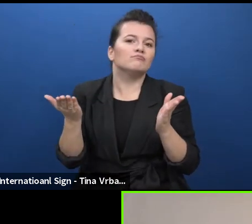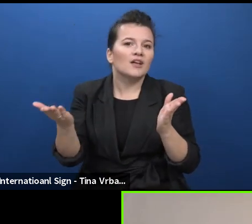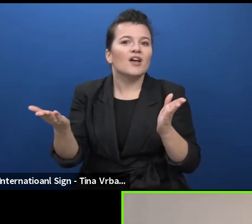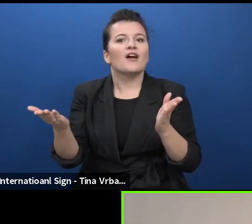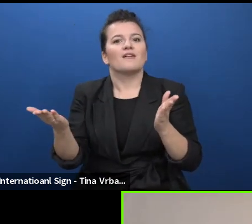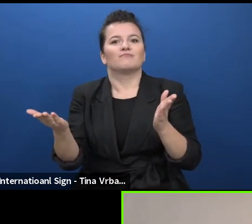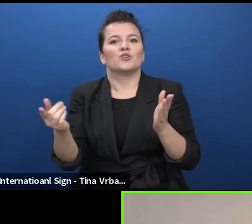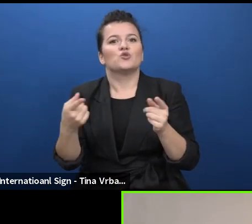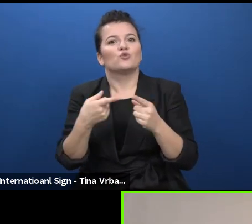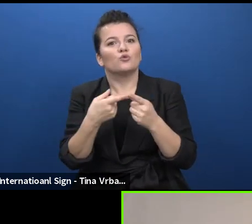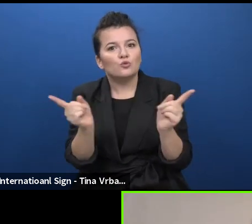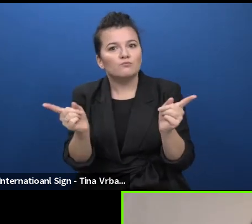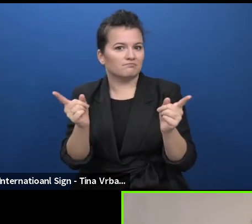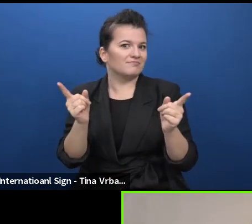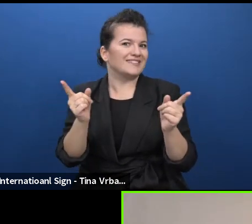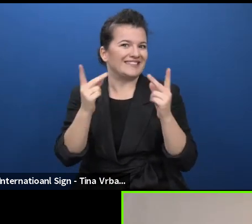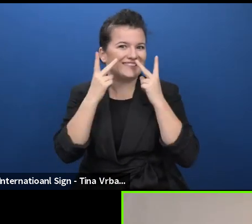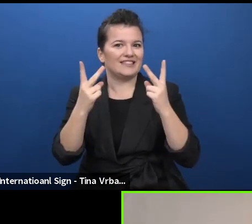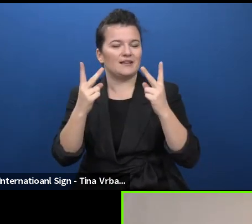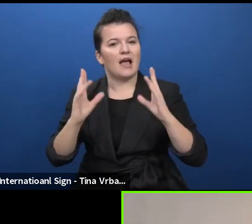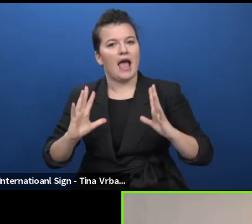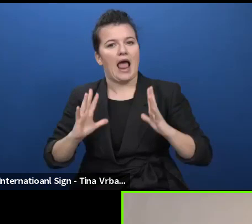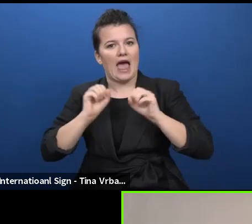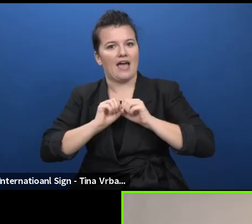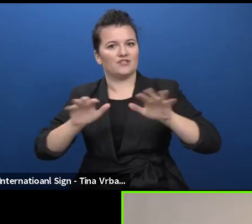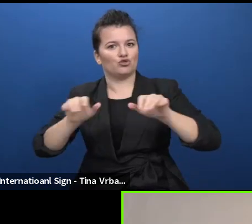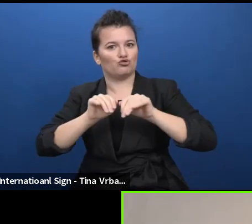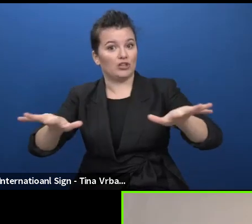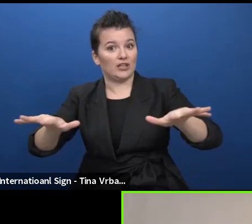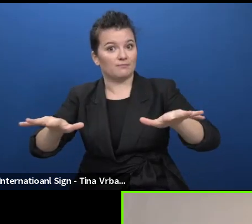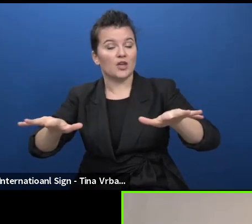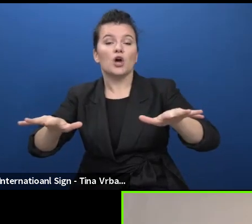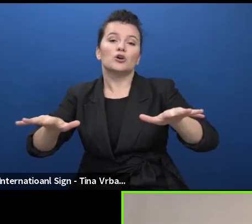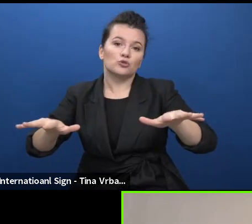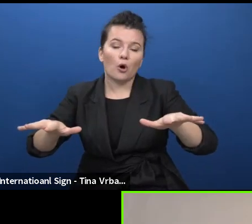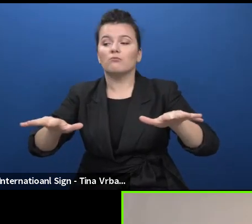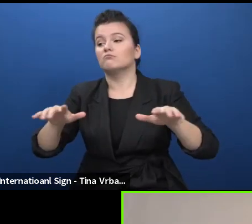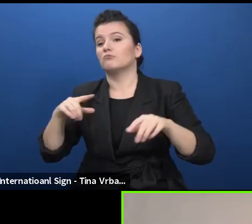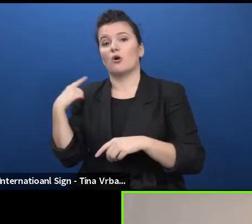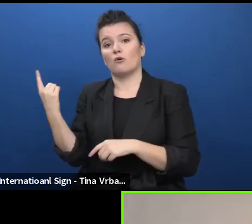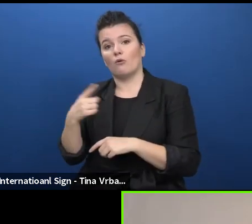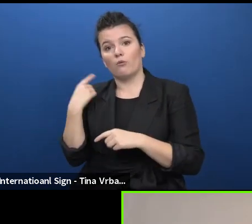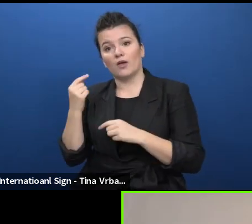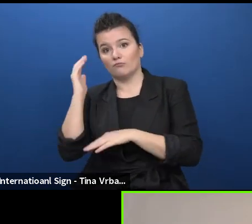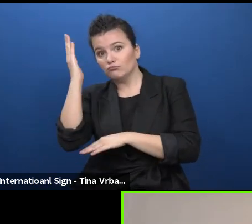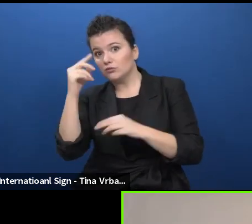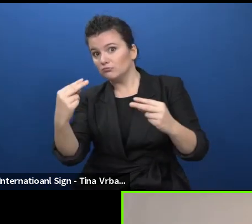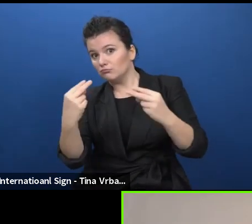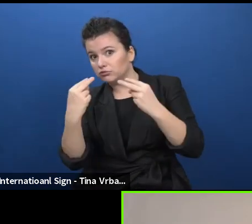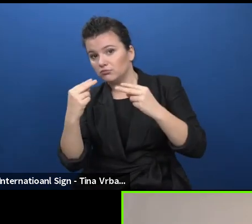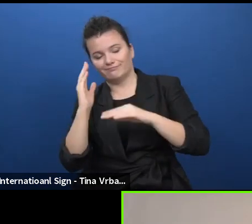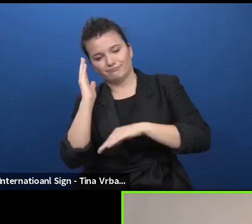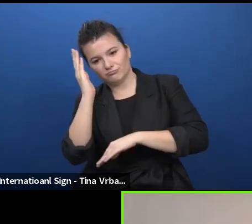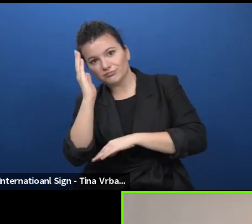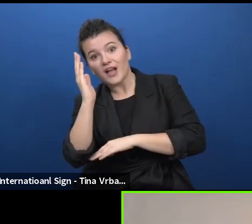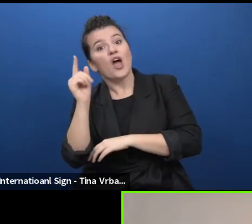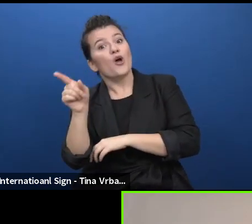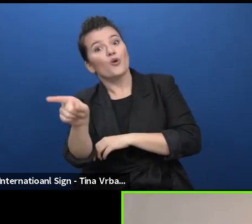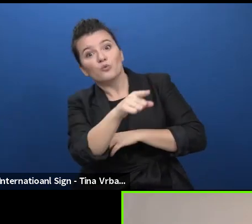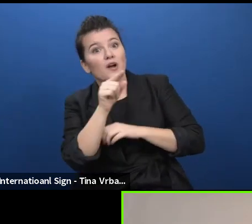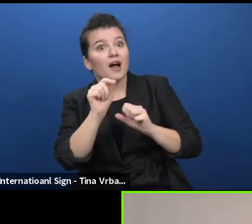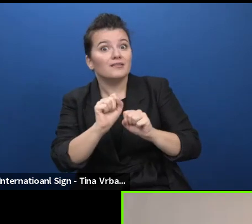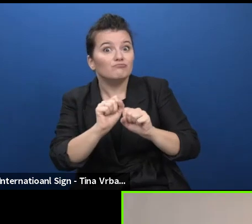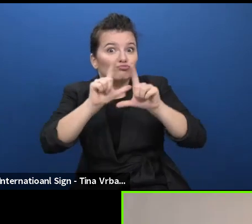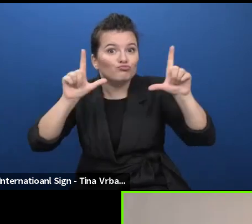program is live streamed which give us the possibility to be here, heard, seen and to get in touch